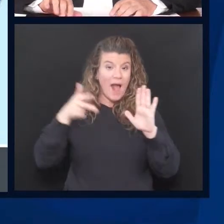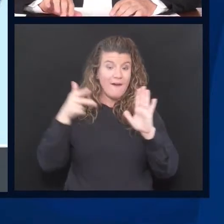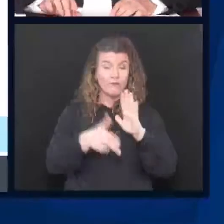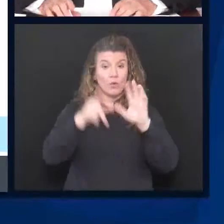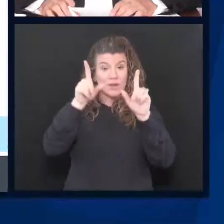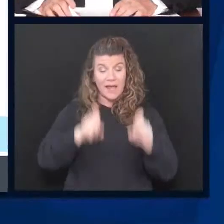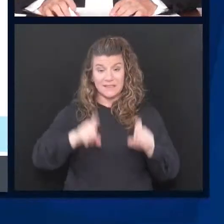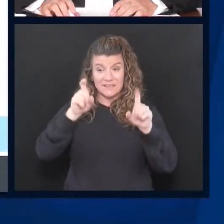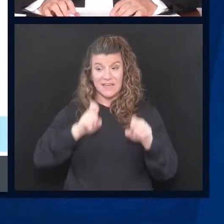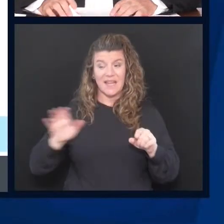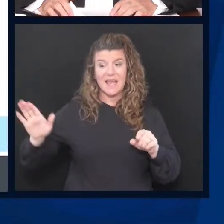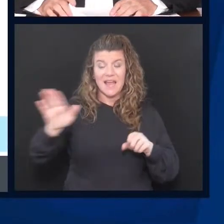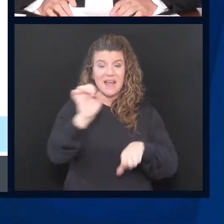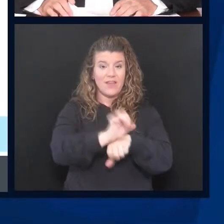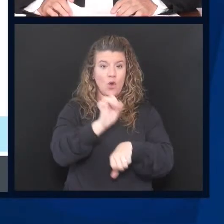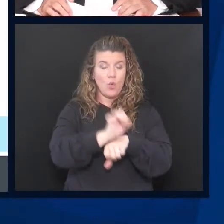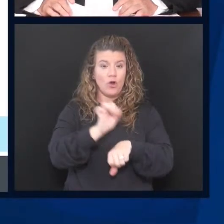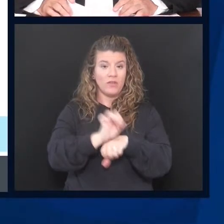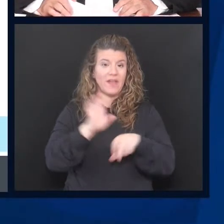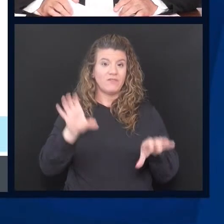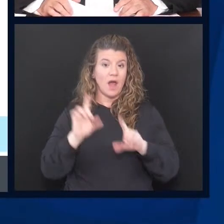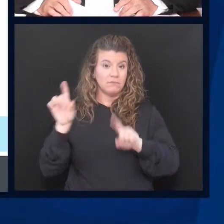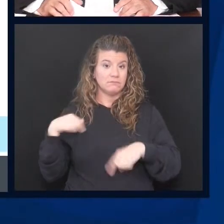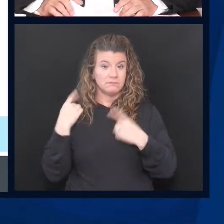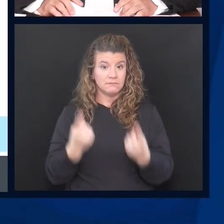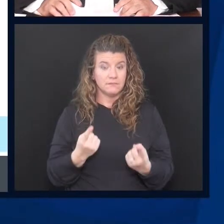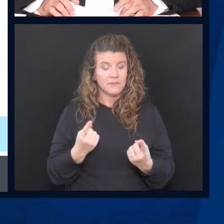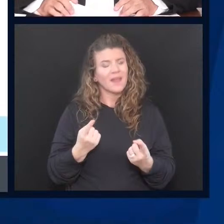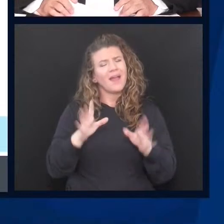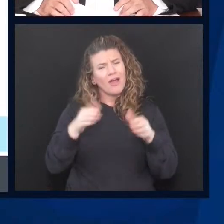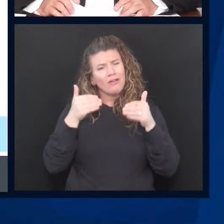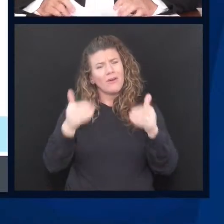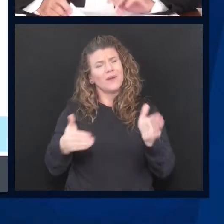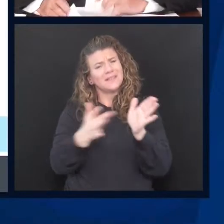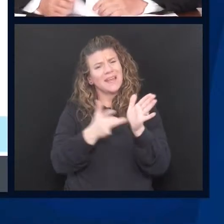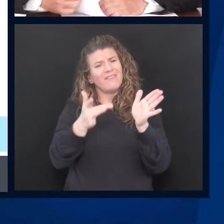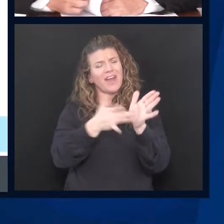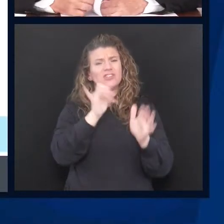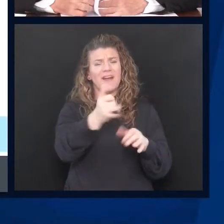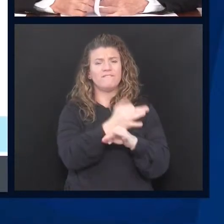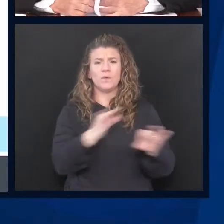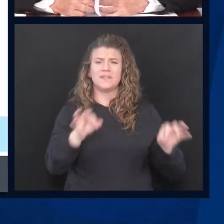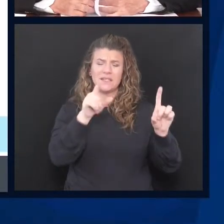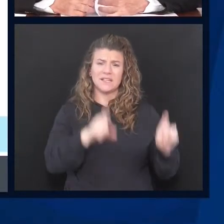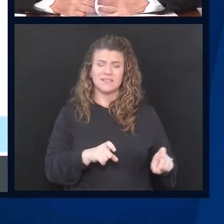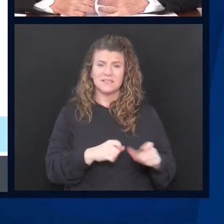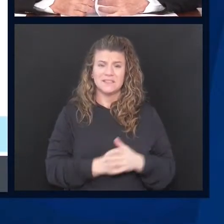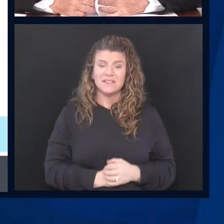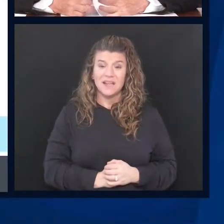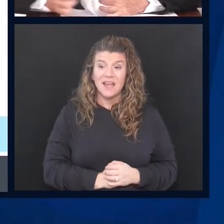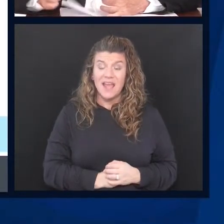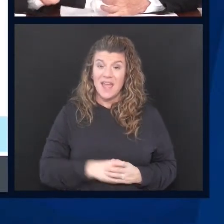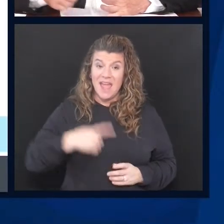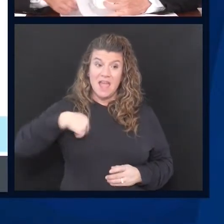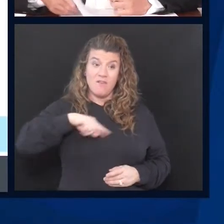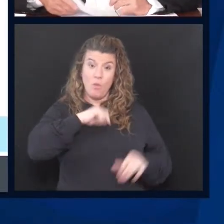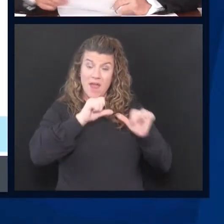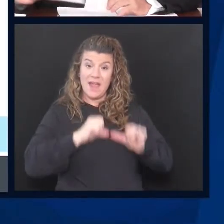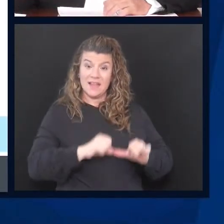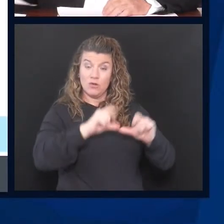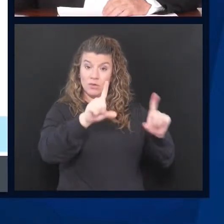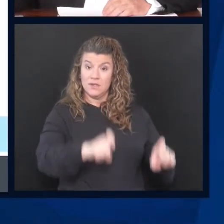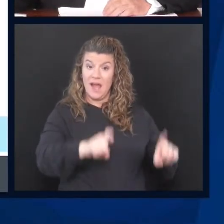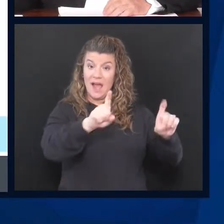testing and all the work that they've done and everything. But take advantage of this free testing. You know, as we continue to test,